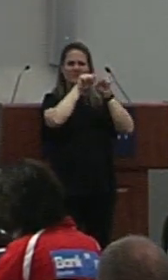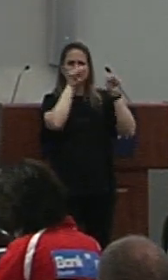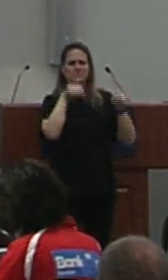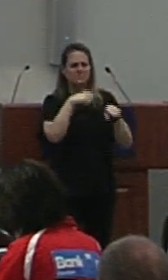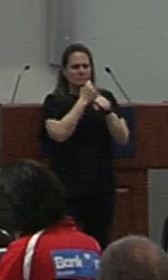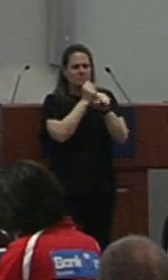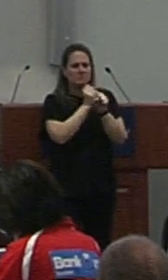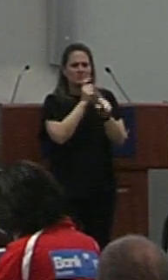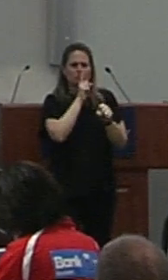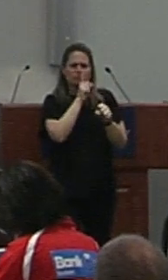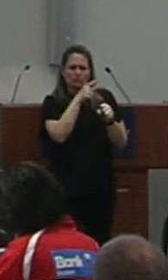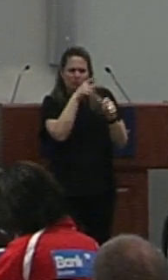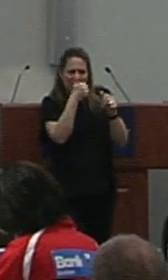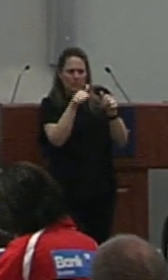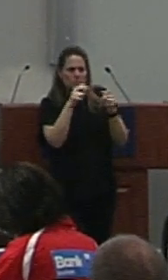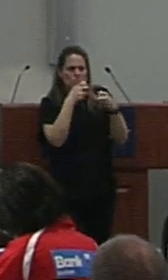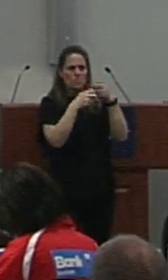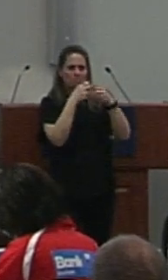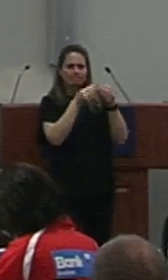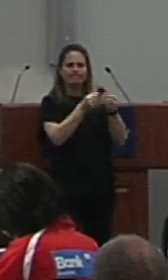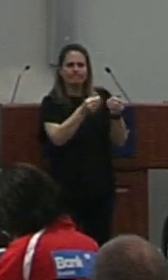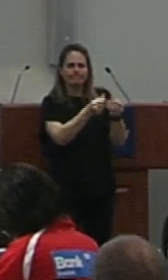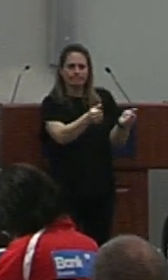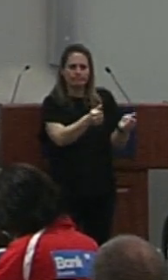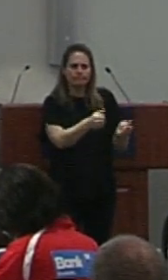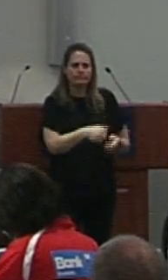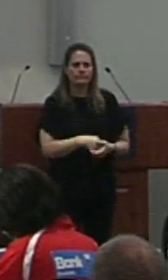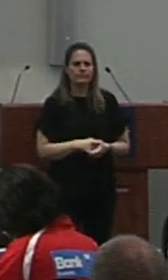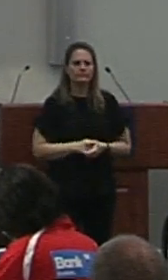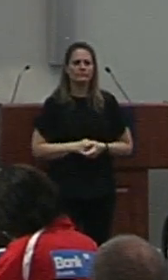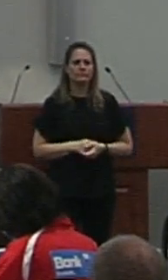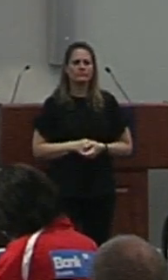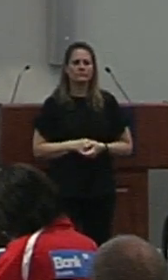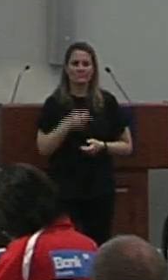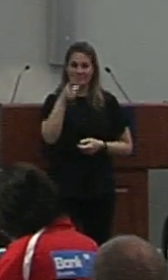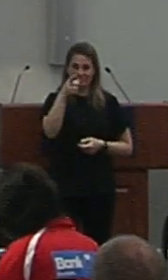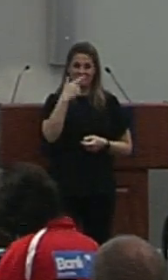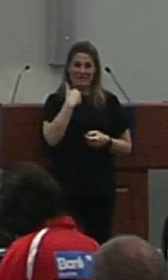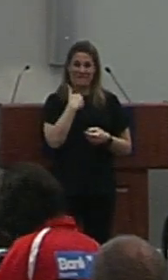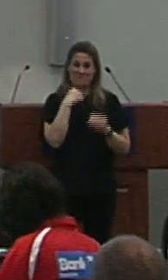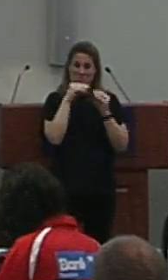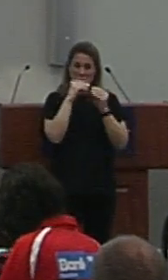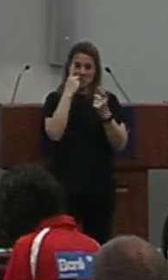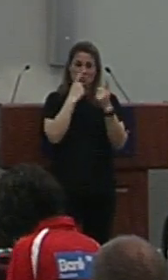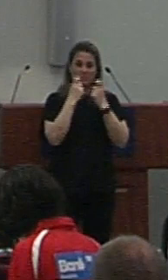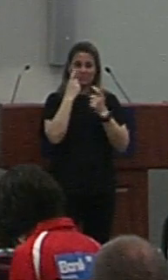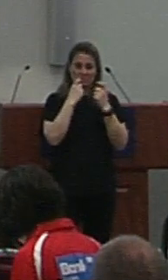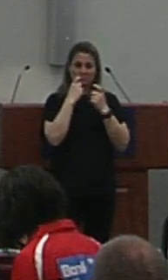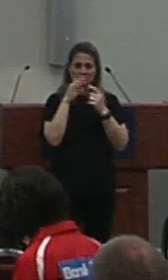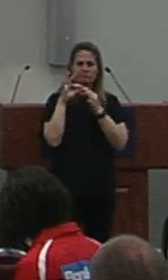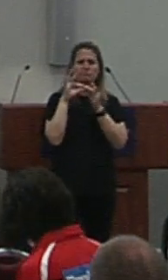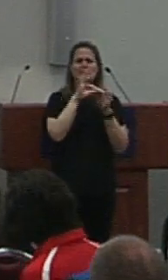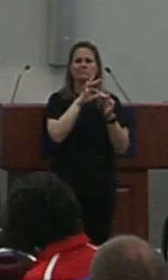the MBTA. So many people may not know that the city doesn't directly oversee the MBTA. It's under the state Mass